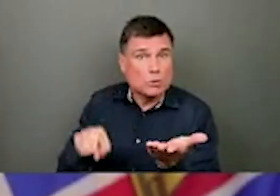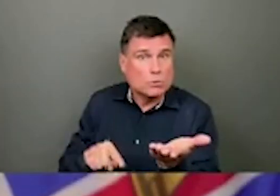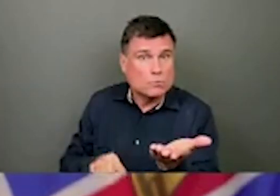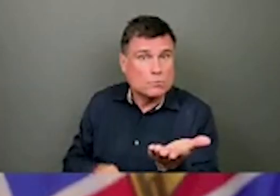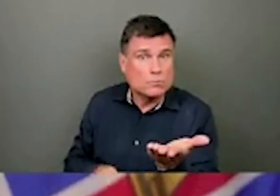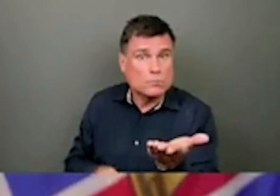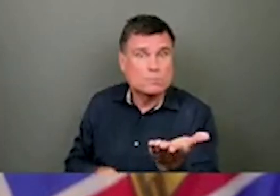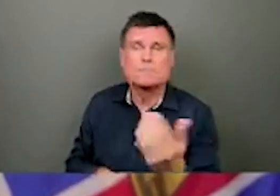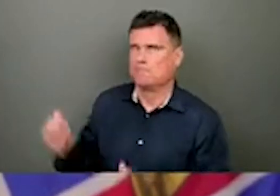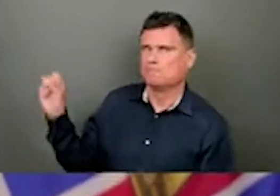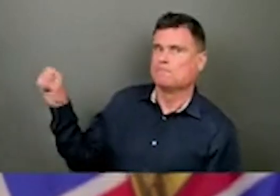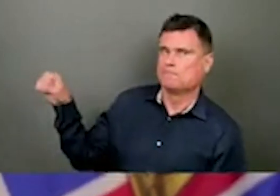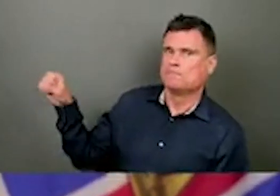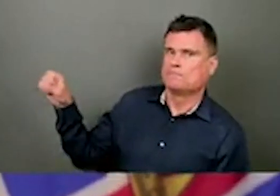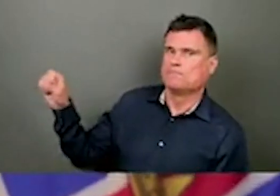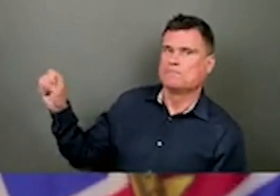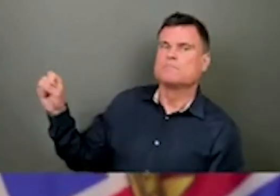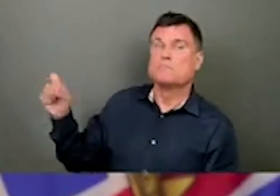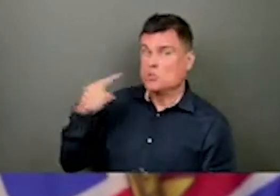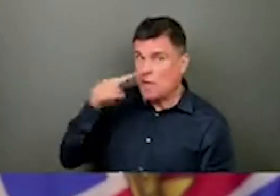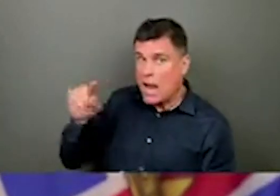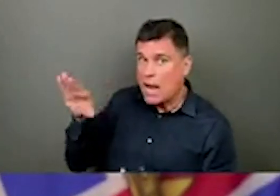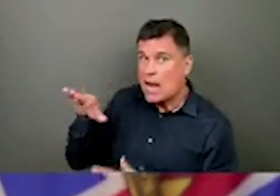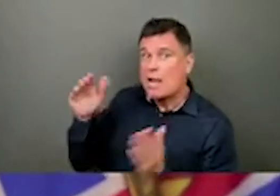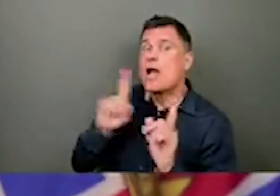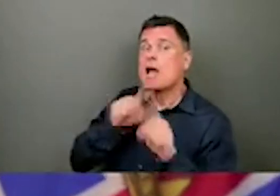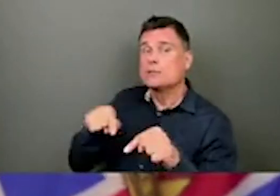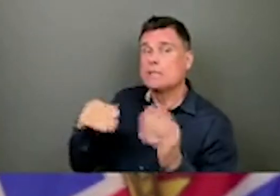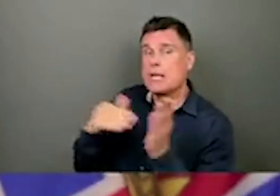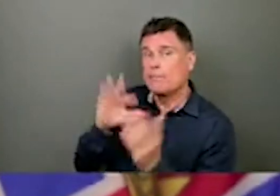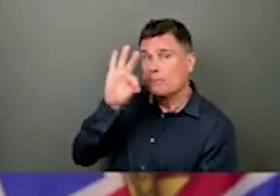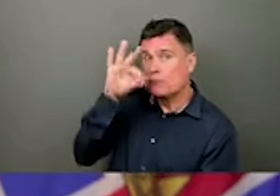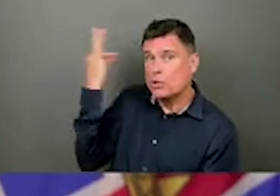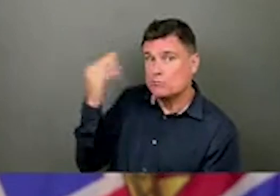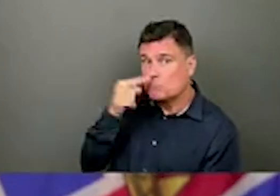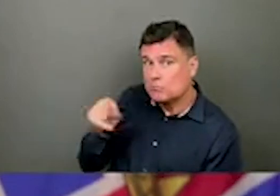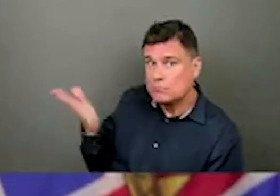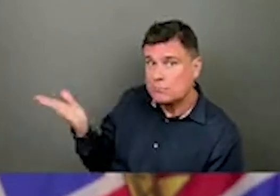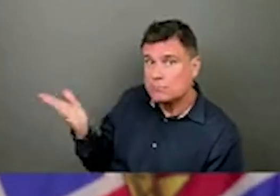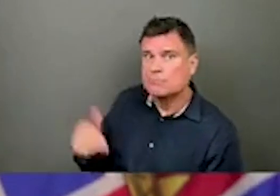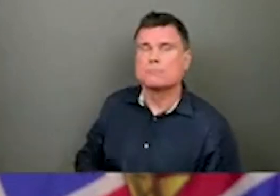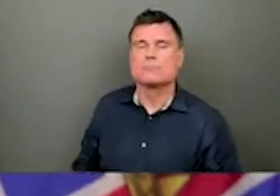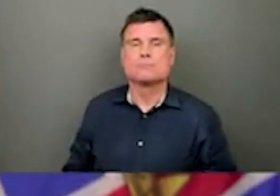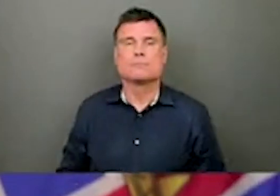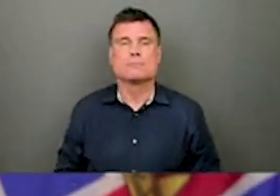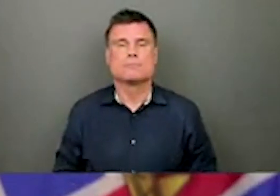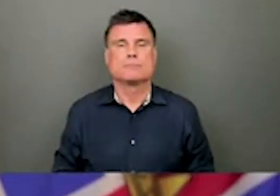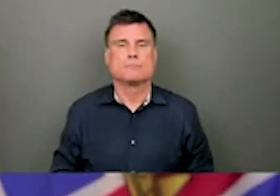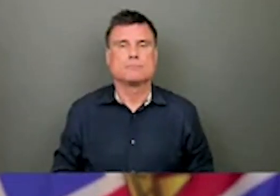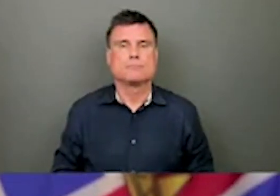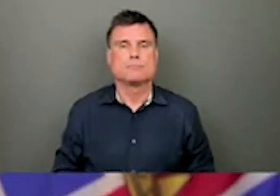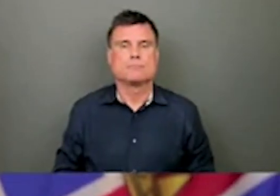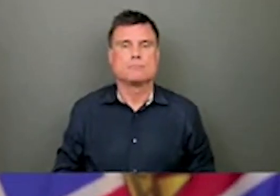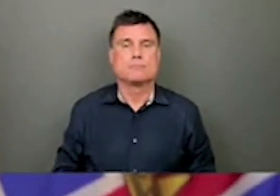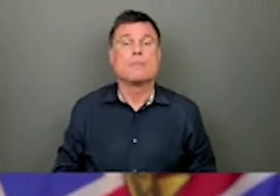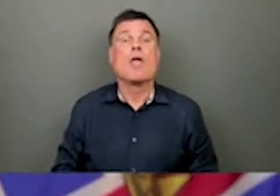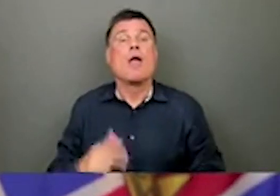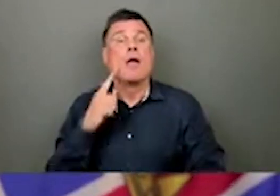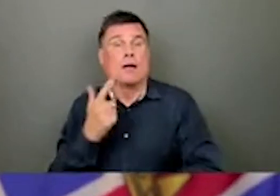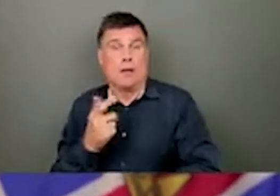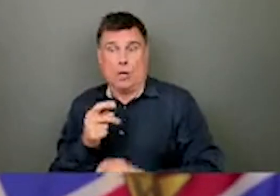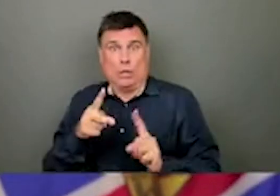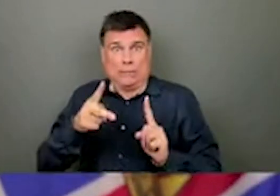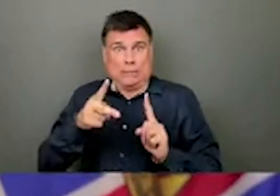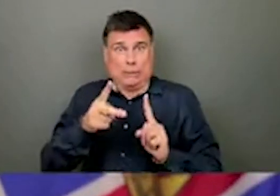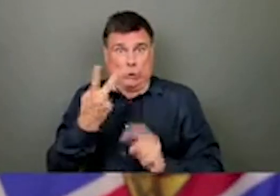Are booster shots going to be made available here in BC? We know that Alberta just announced that they're starting to roll out or are